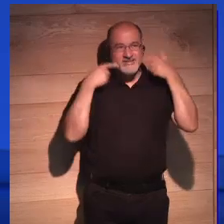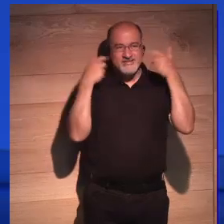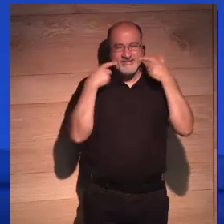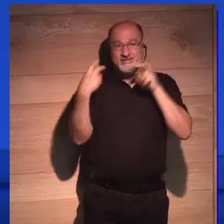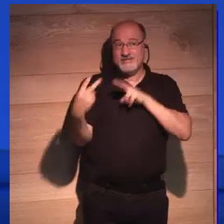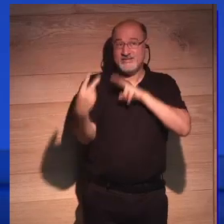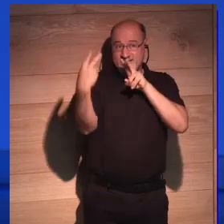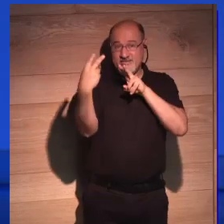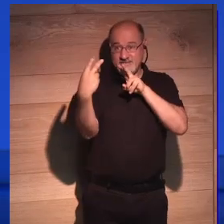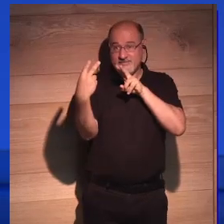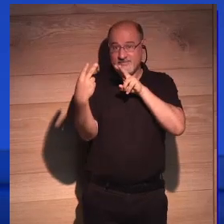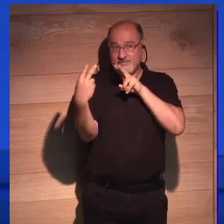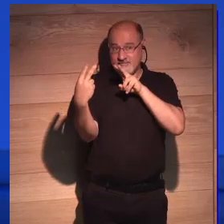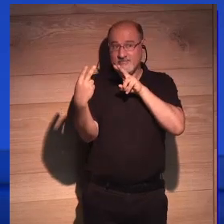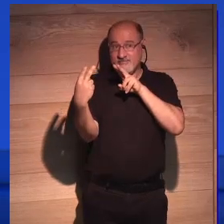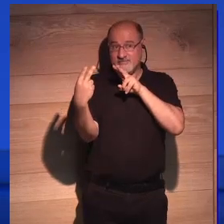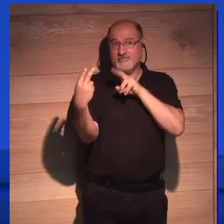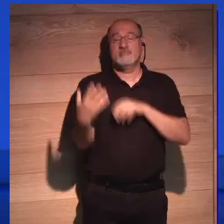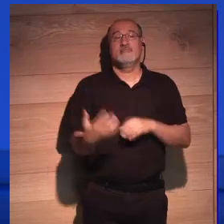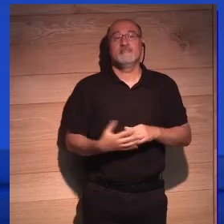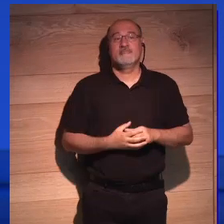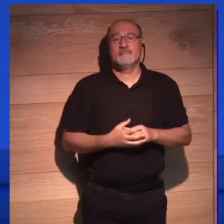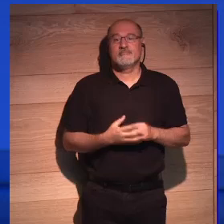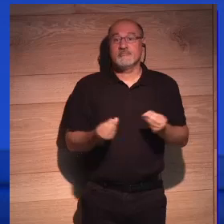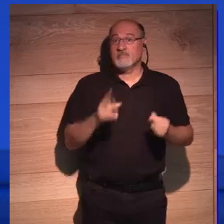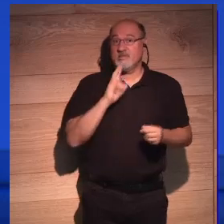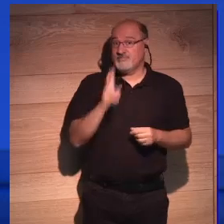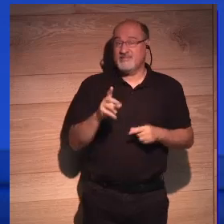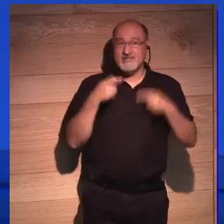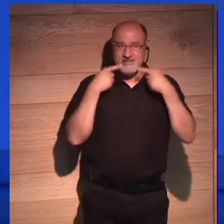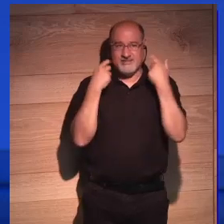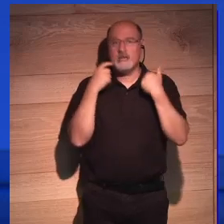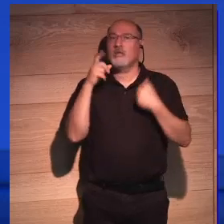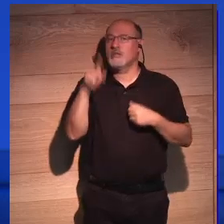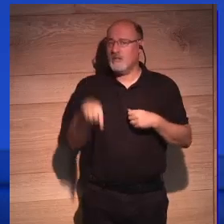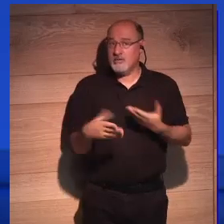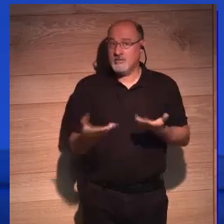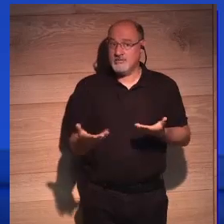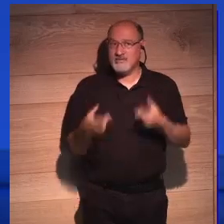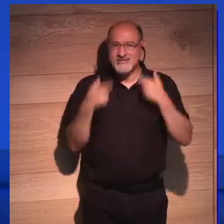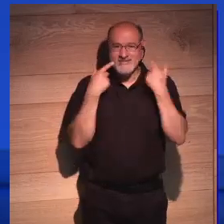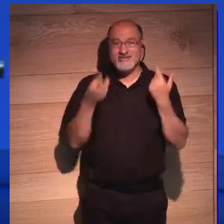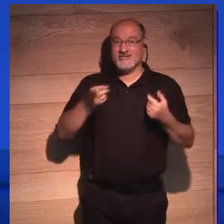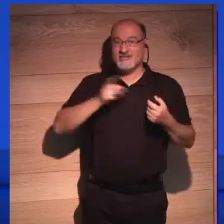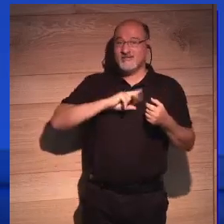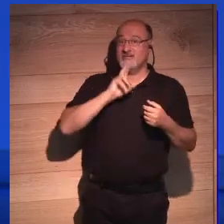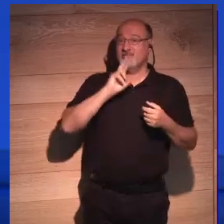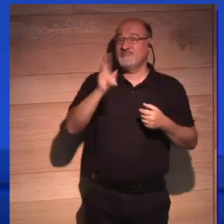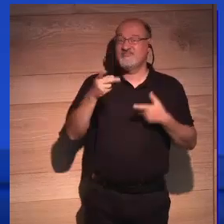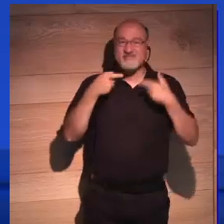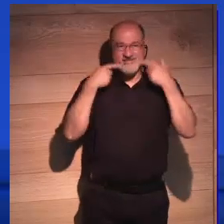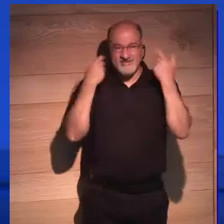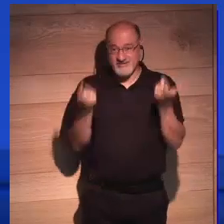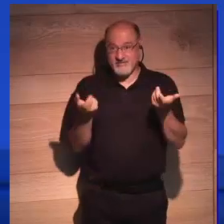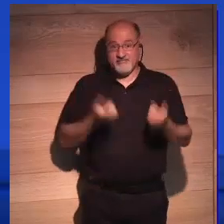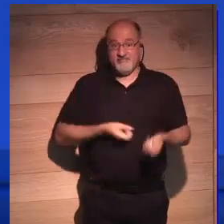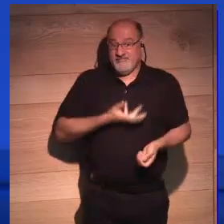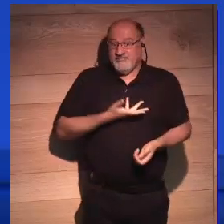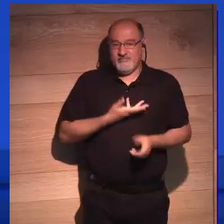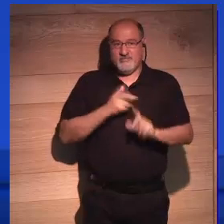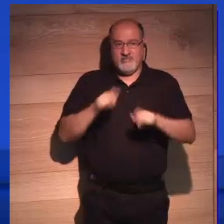it really hard not to smile at them back, because you have these instinctive human responses to other people, and virtual